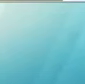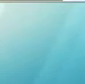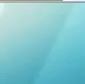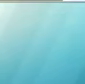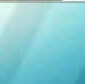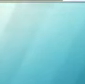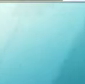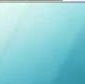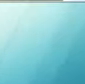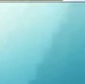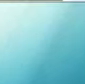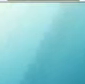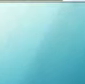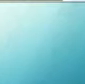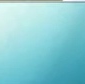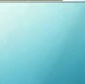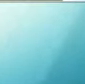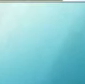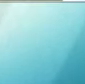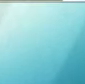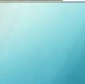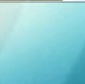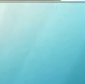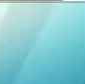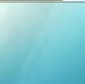persons. New fatalities, good news,